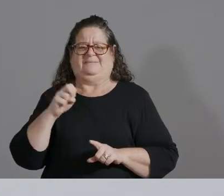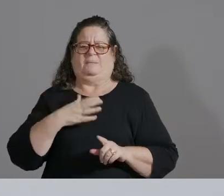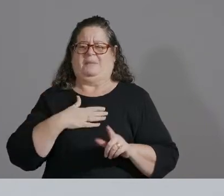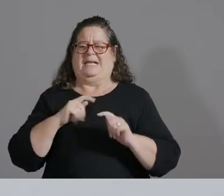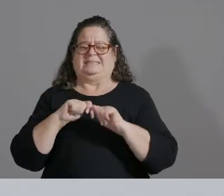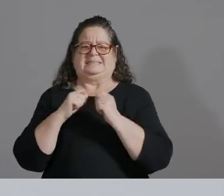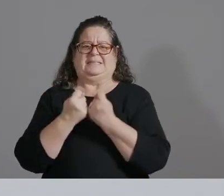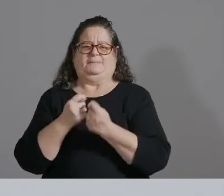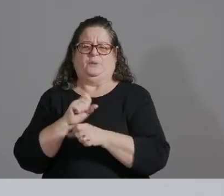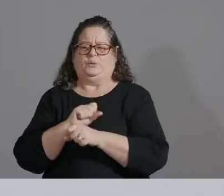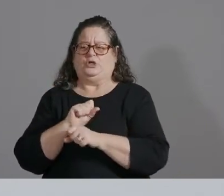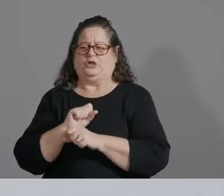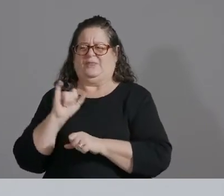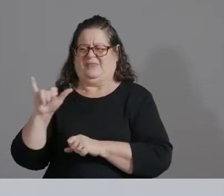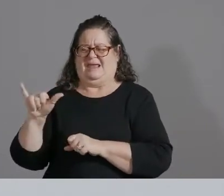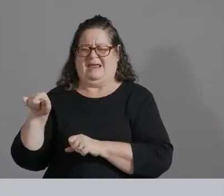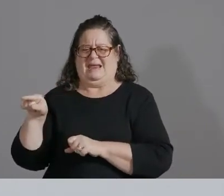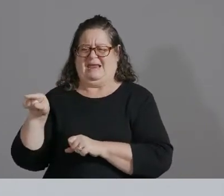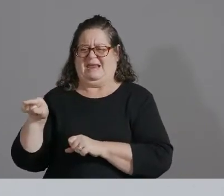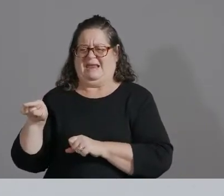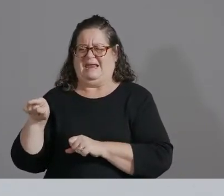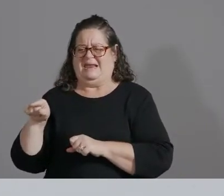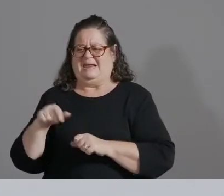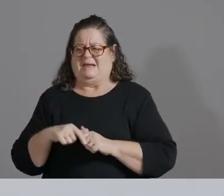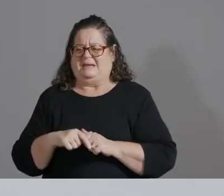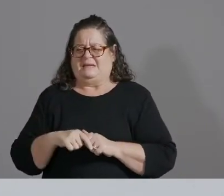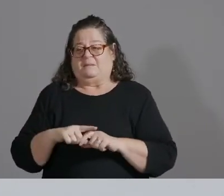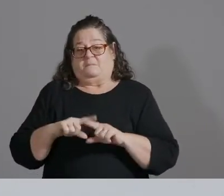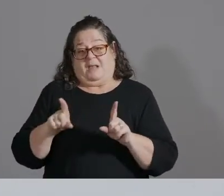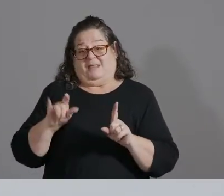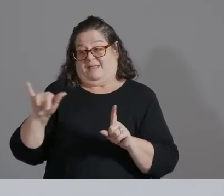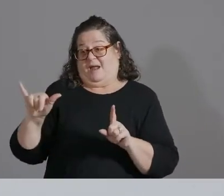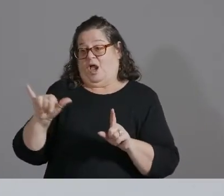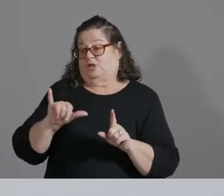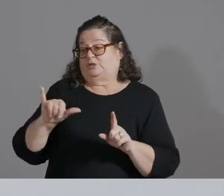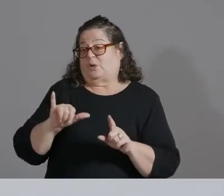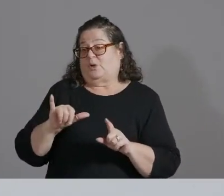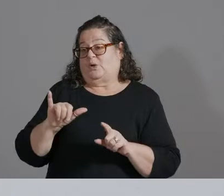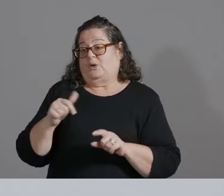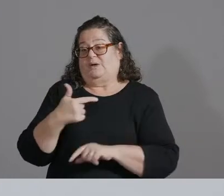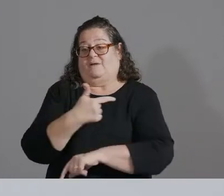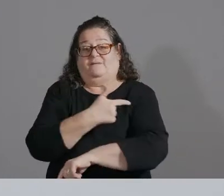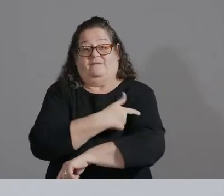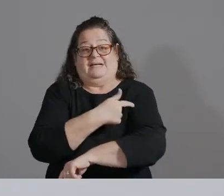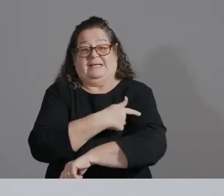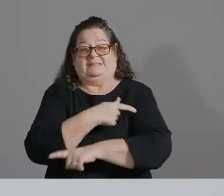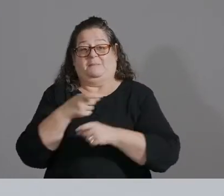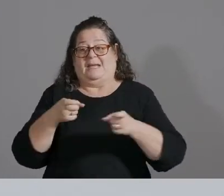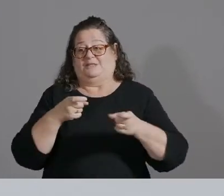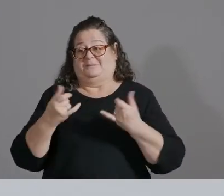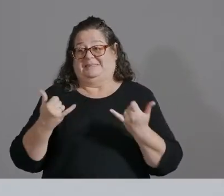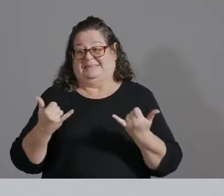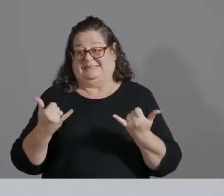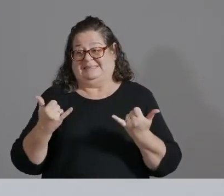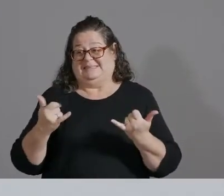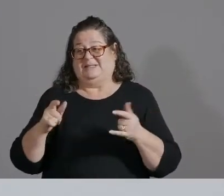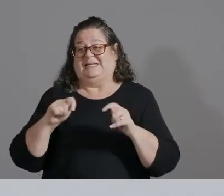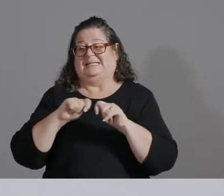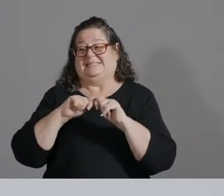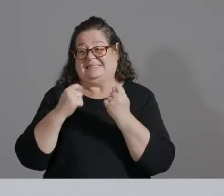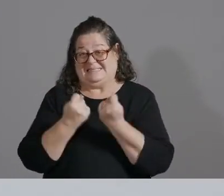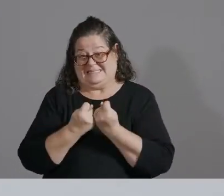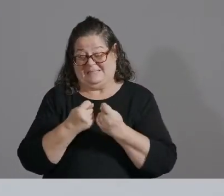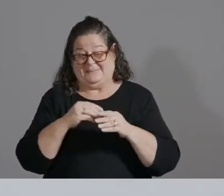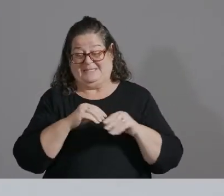that is actively working on it is also our vaccine management deployment system. So like today they're down in Tucson deploying the vaccine